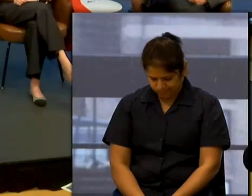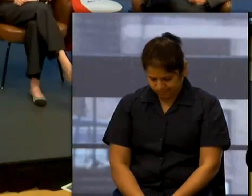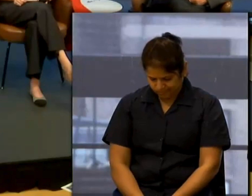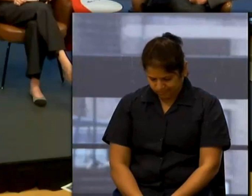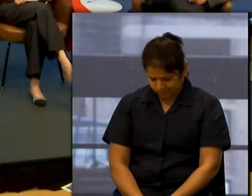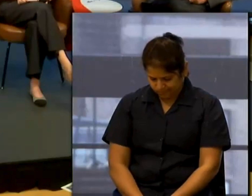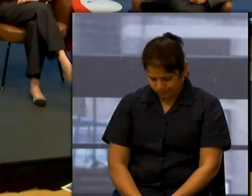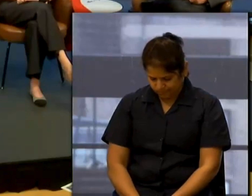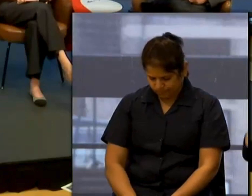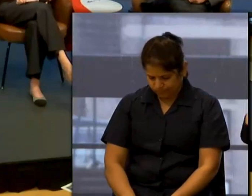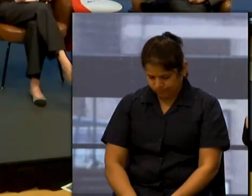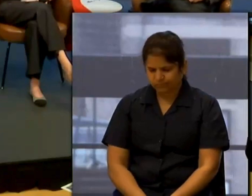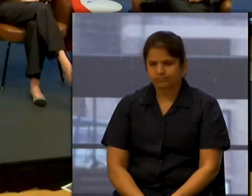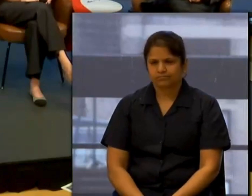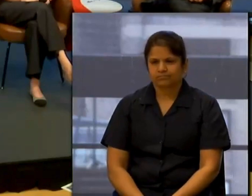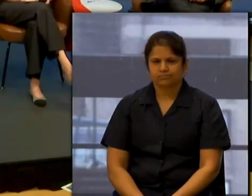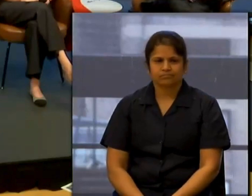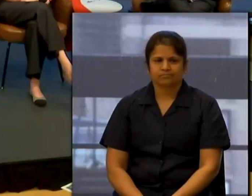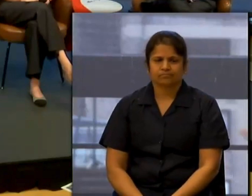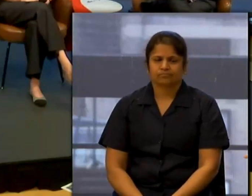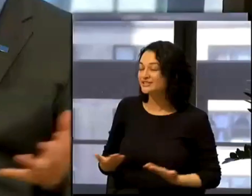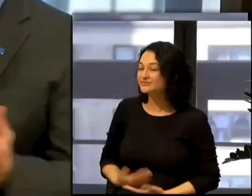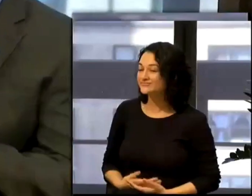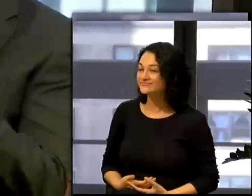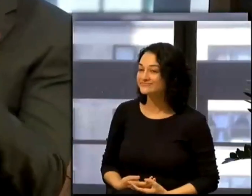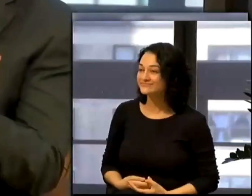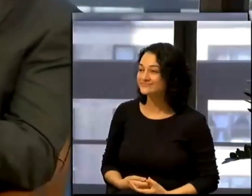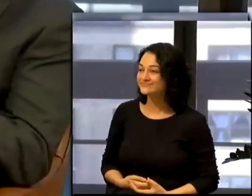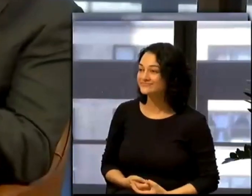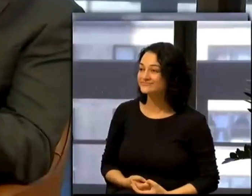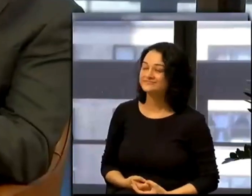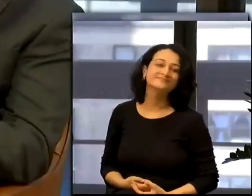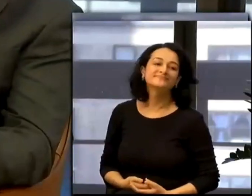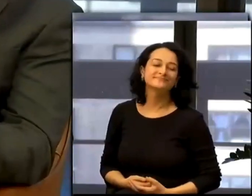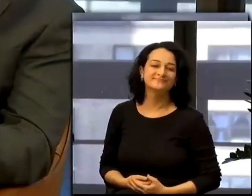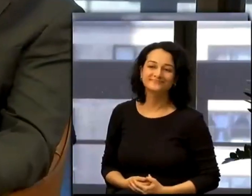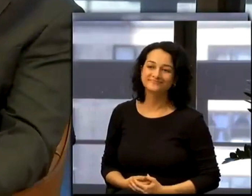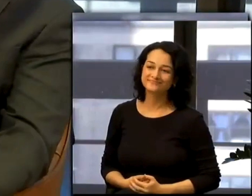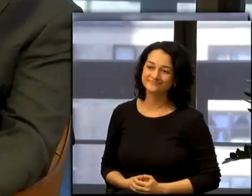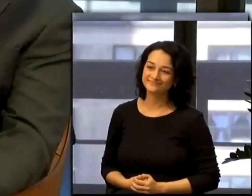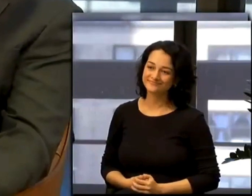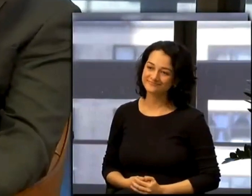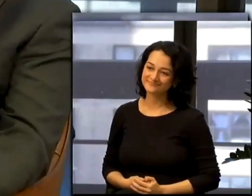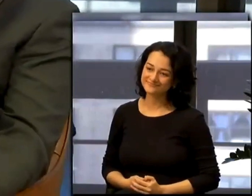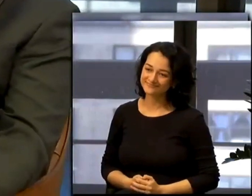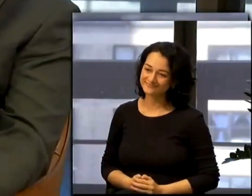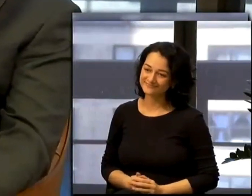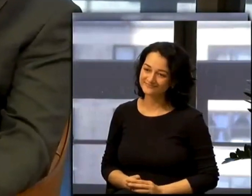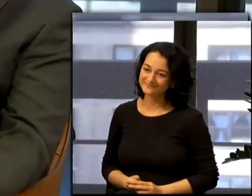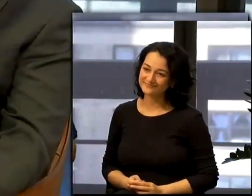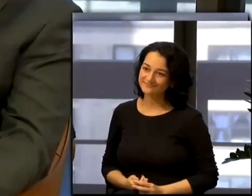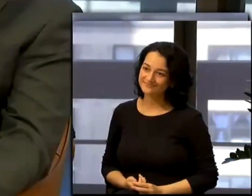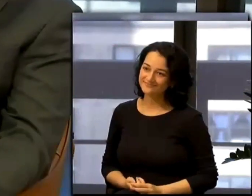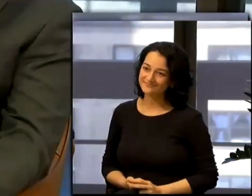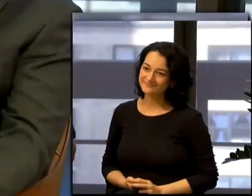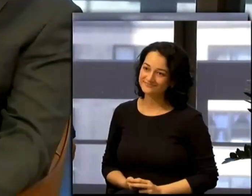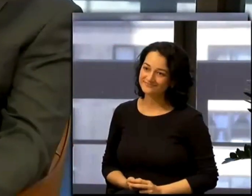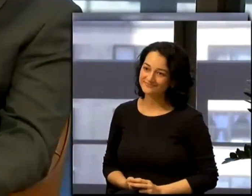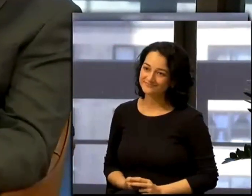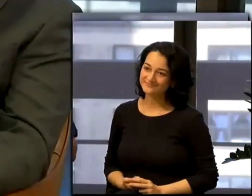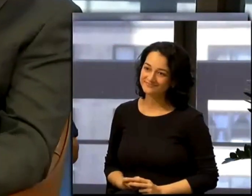Thank you. And I hope you can already see the incredible richness and diversity of the perspectives that our panelists are bringing to